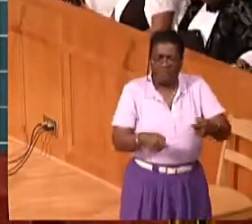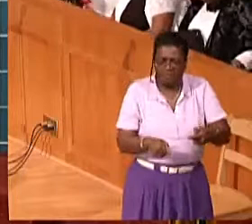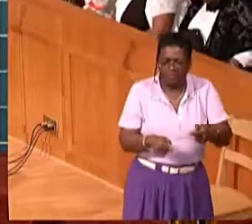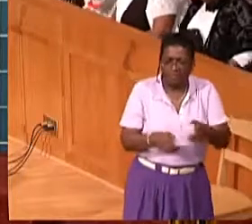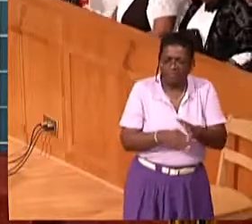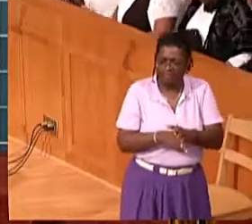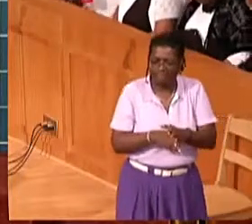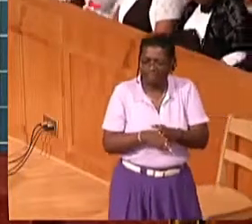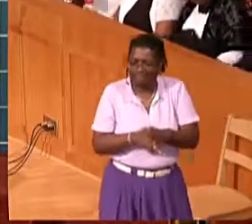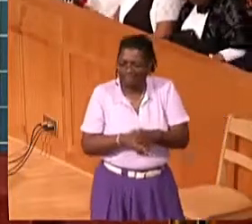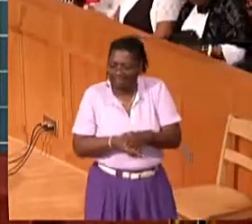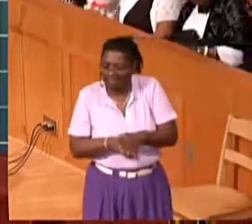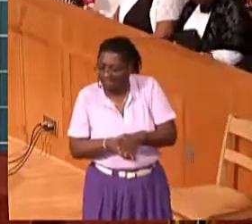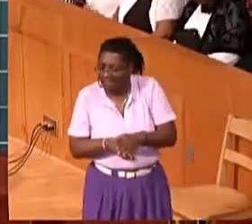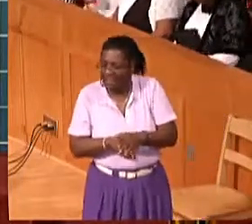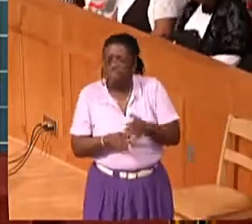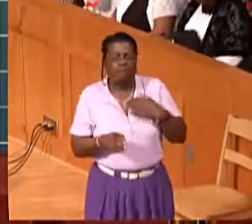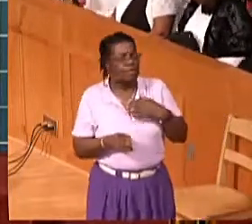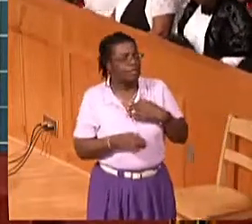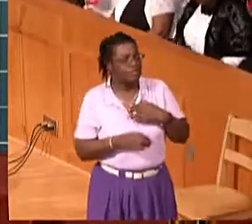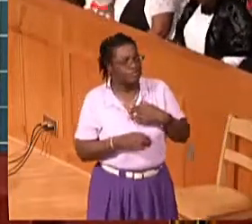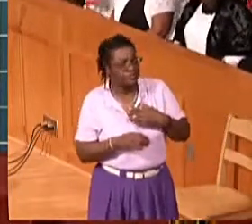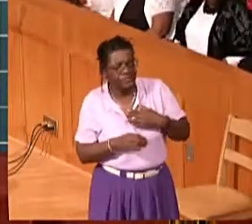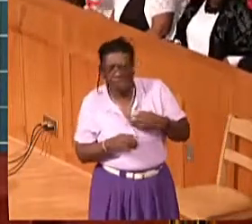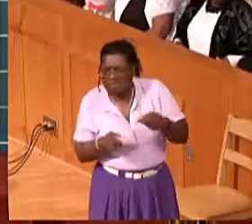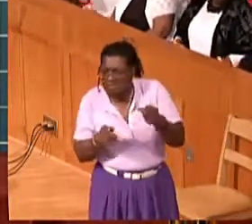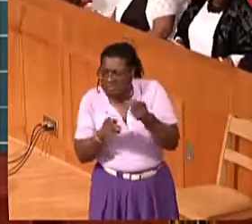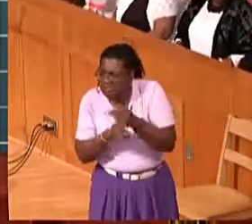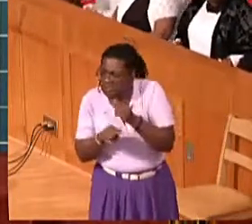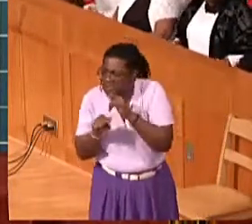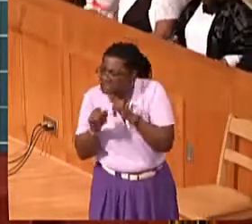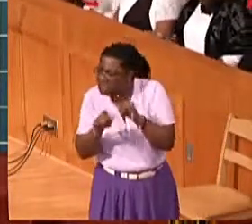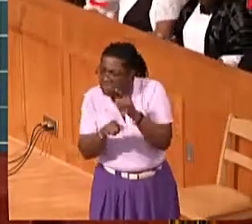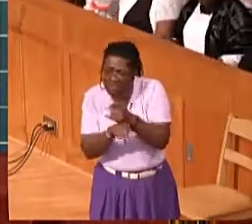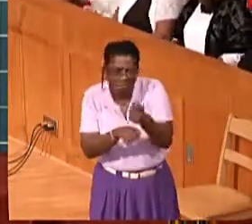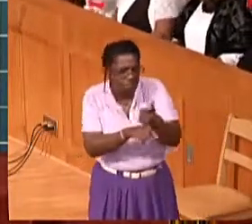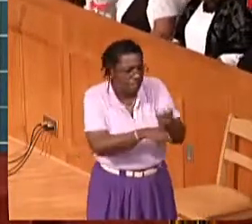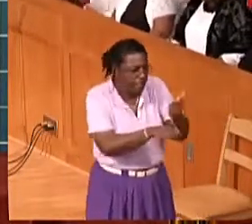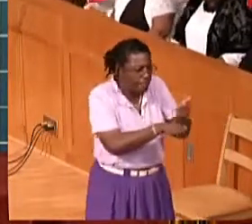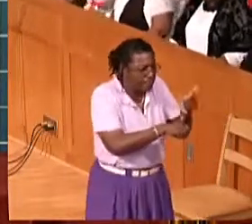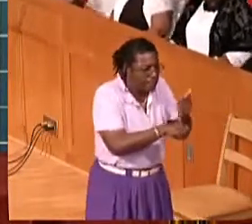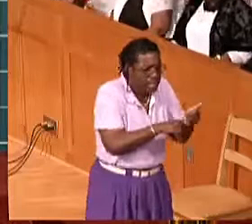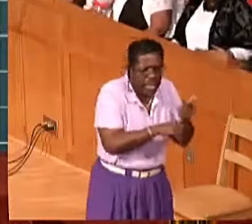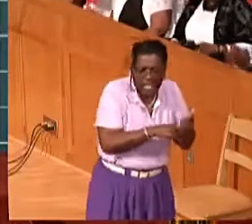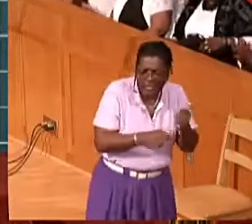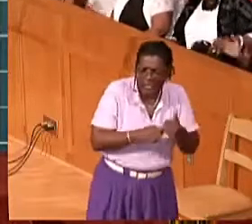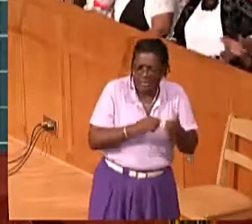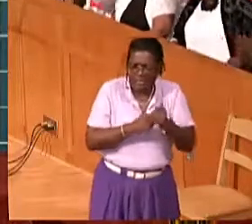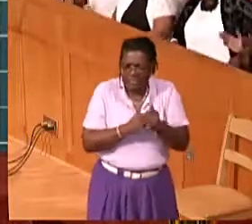how everybody can do what you do better than you do, but they are not doing?